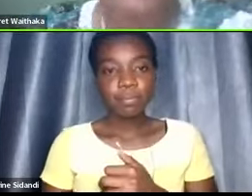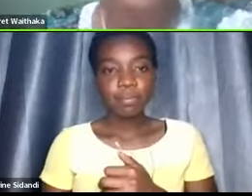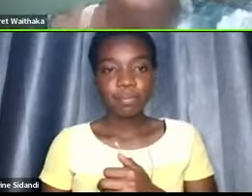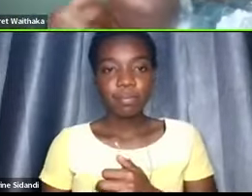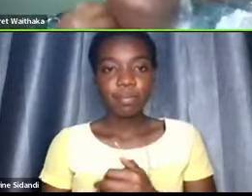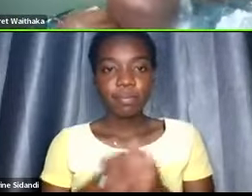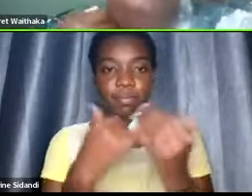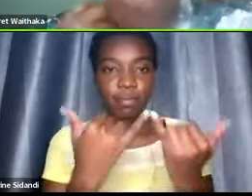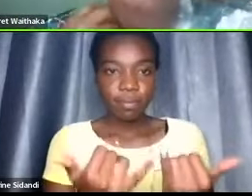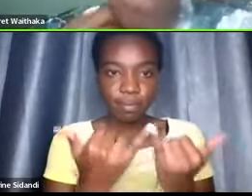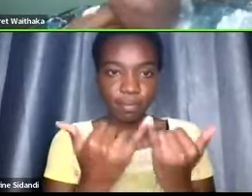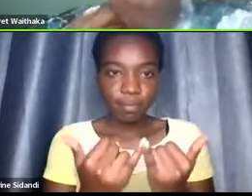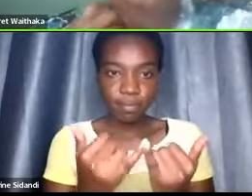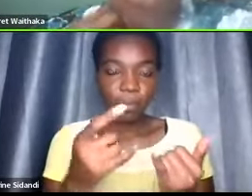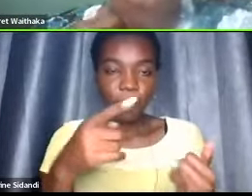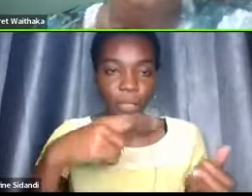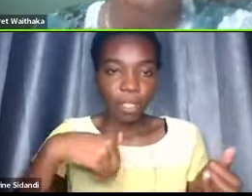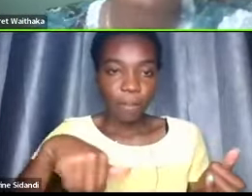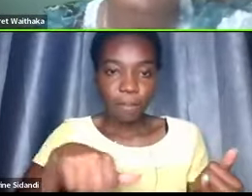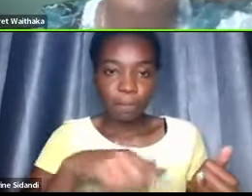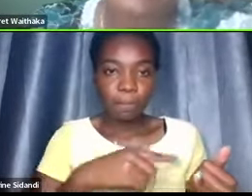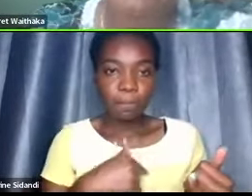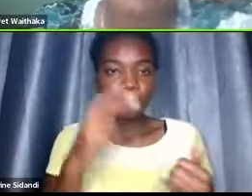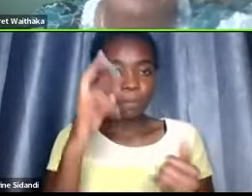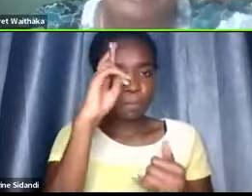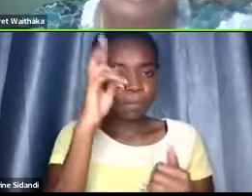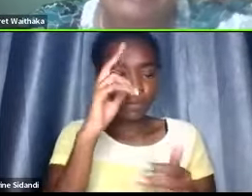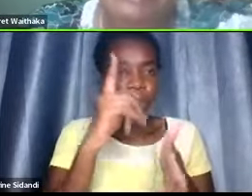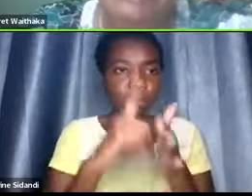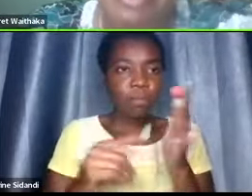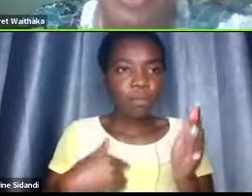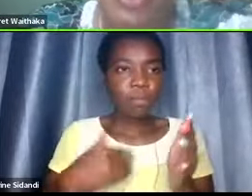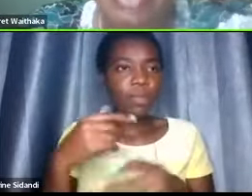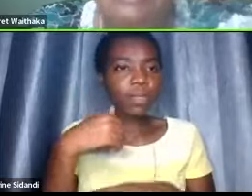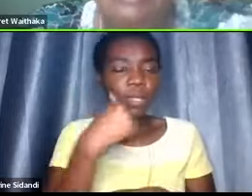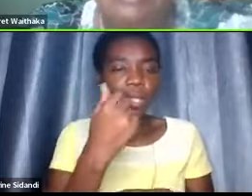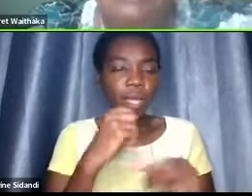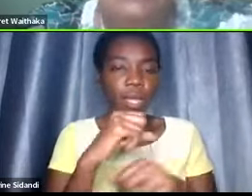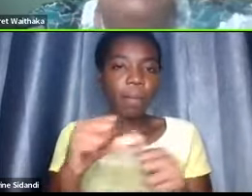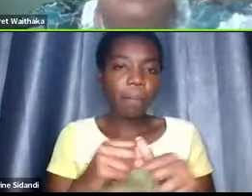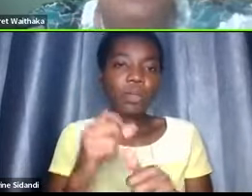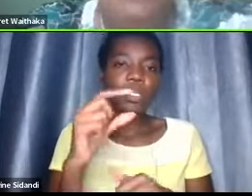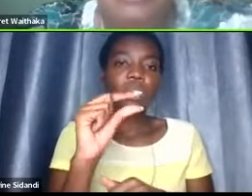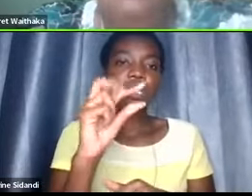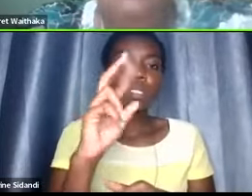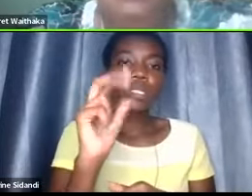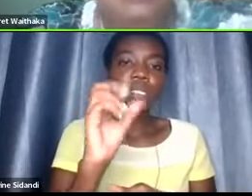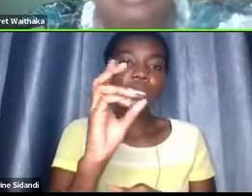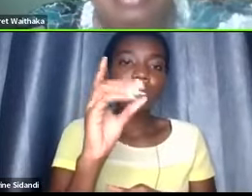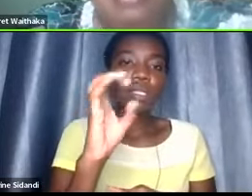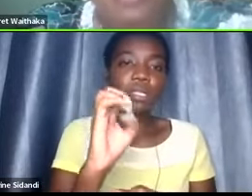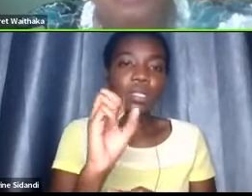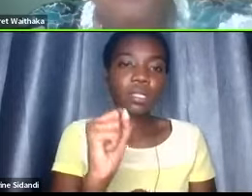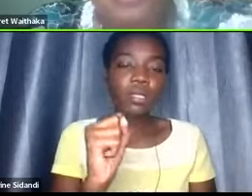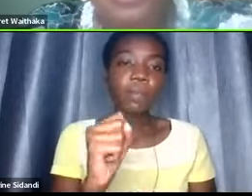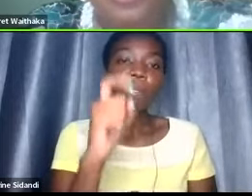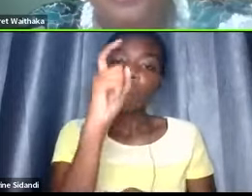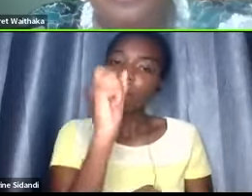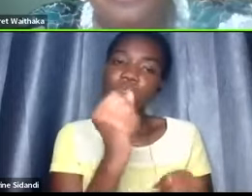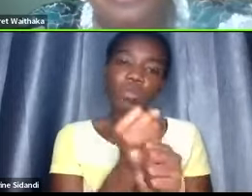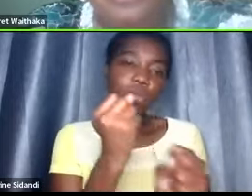Now, we remember what I said about grades and all that. Let her work hard. All